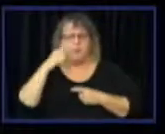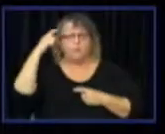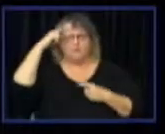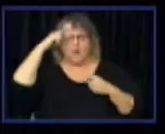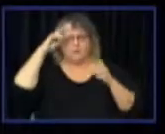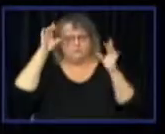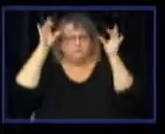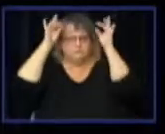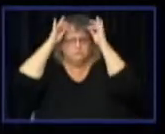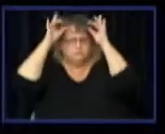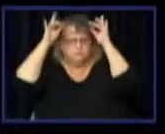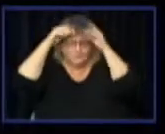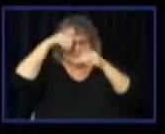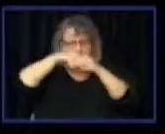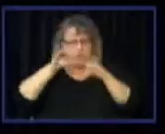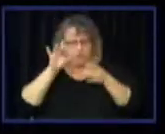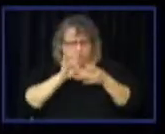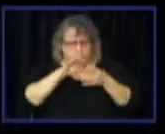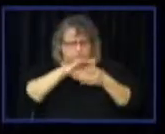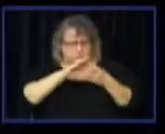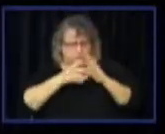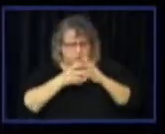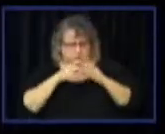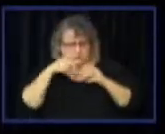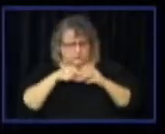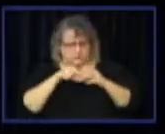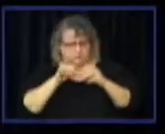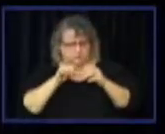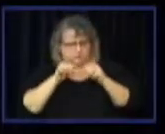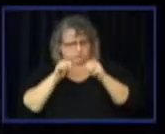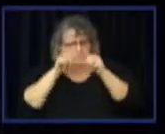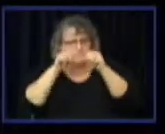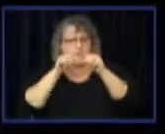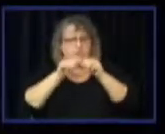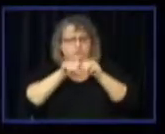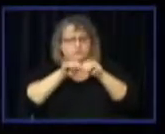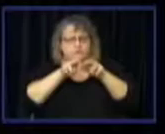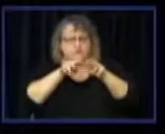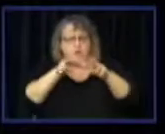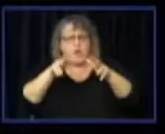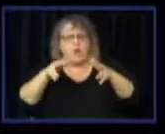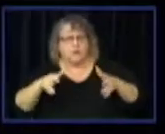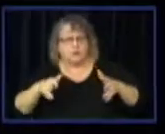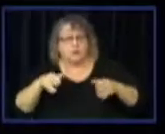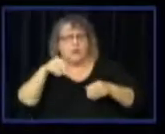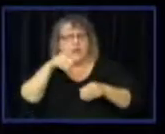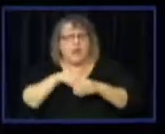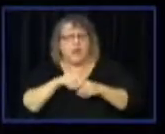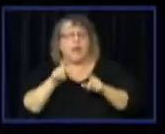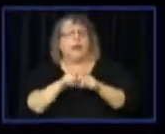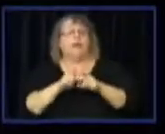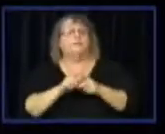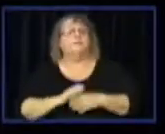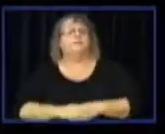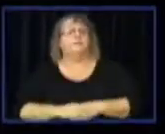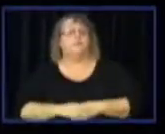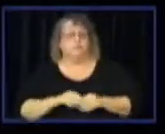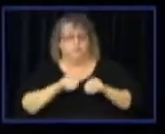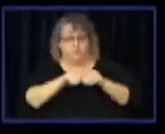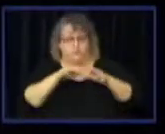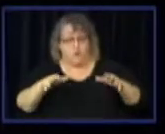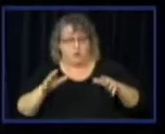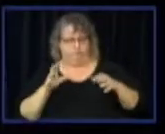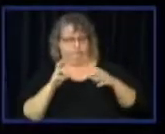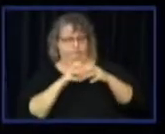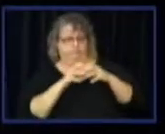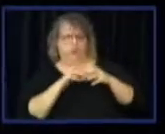the chronic brain damage, later in life start to spread. And they actually spread into areas that weren't